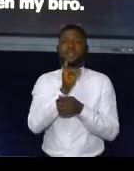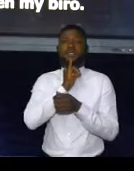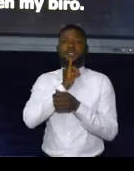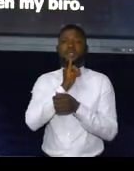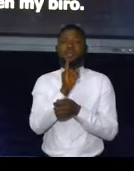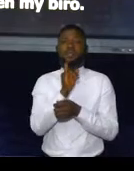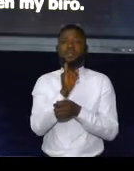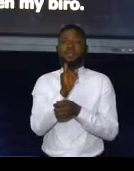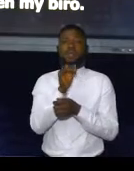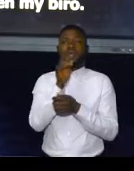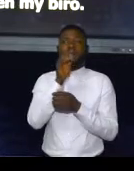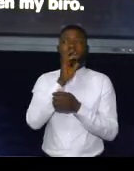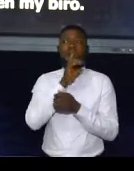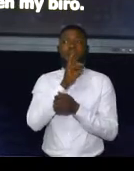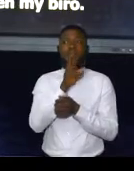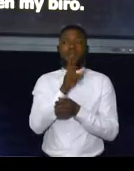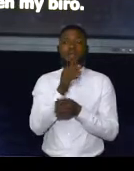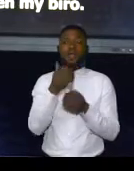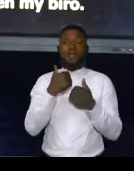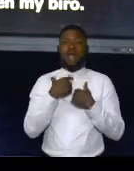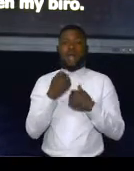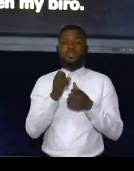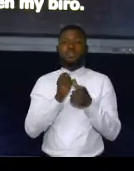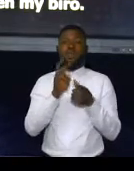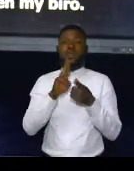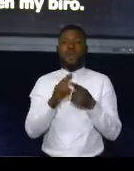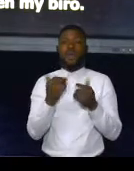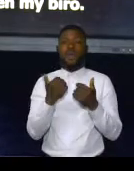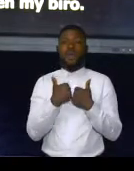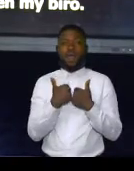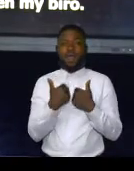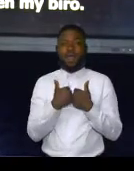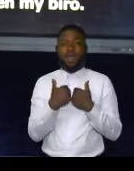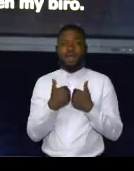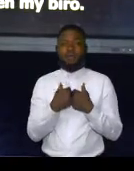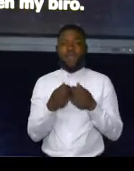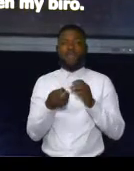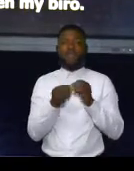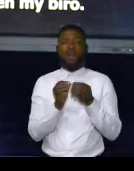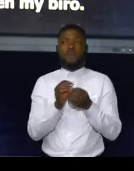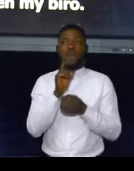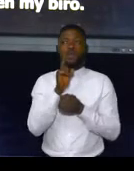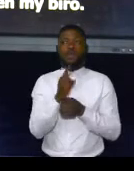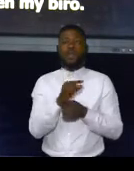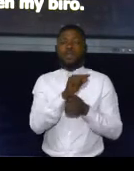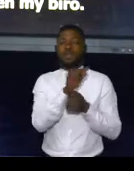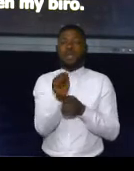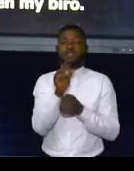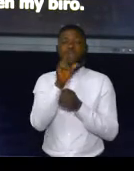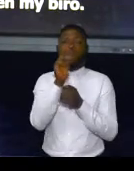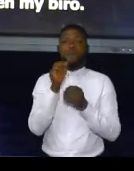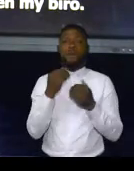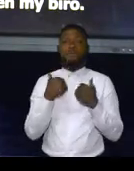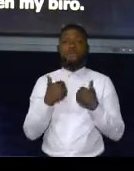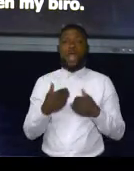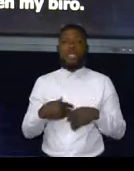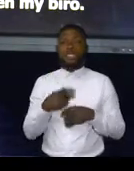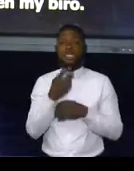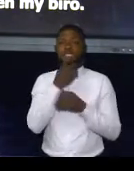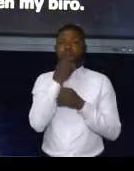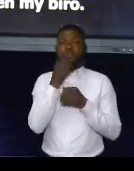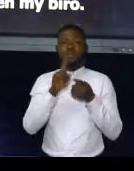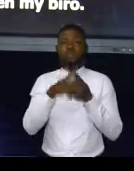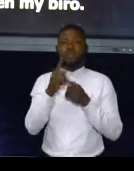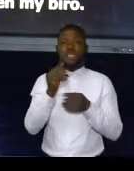am, is, ha, has, or have. Number 1, dash